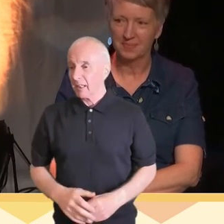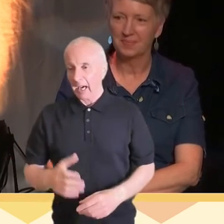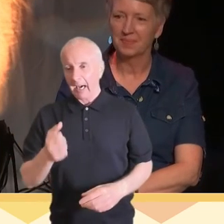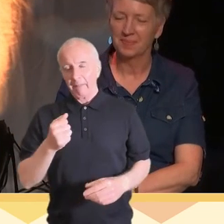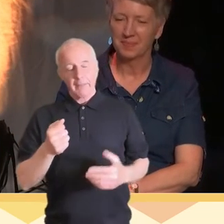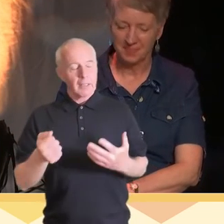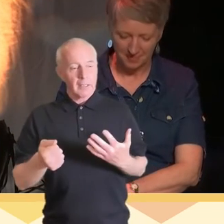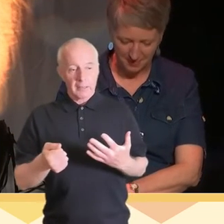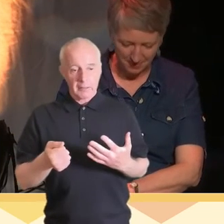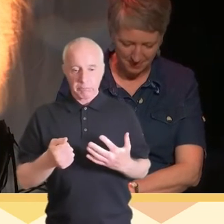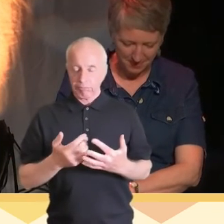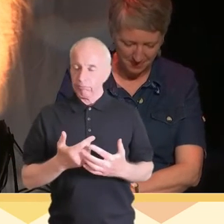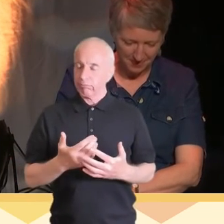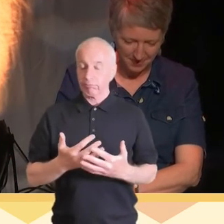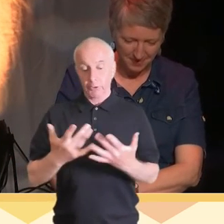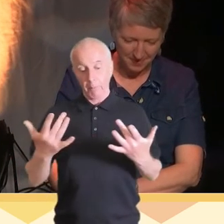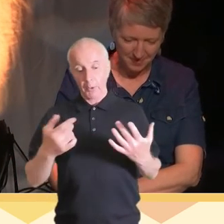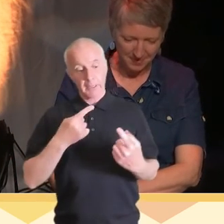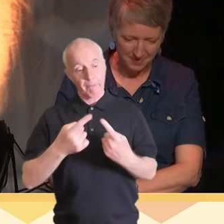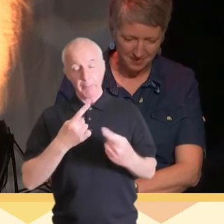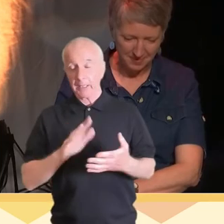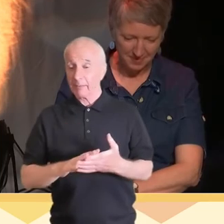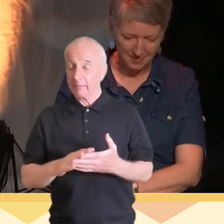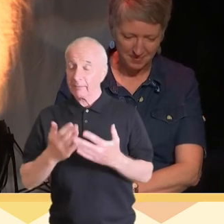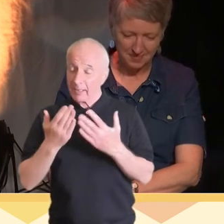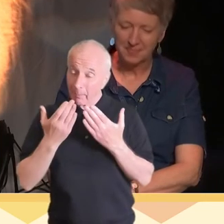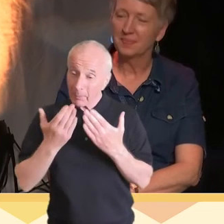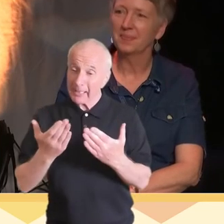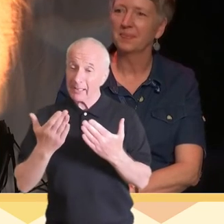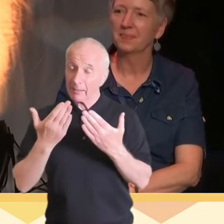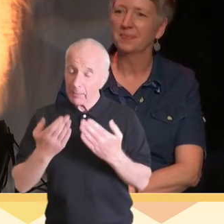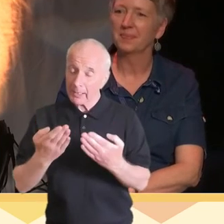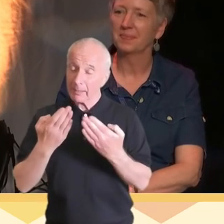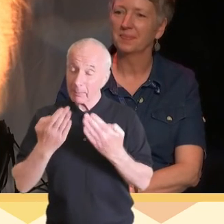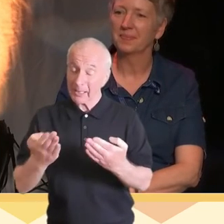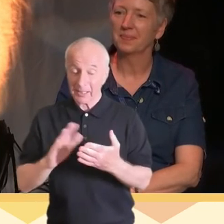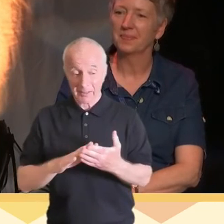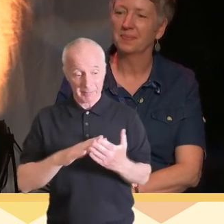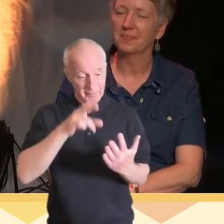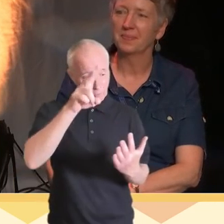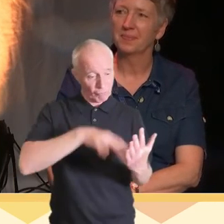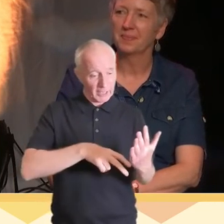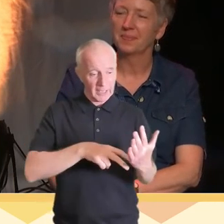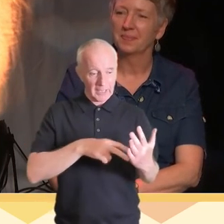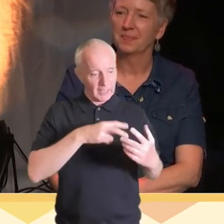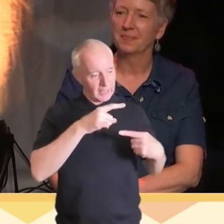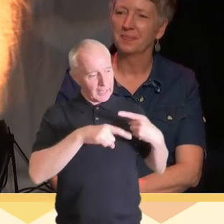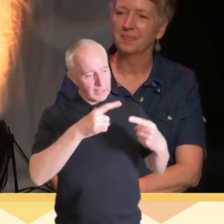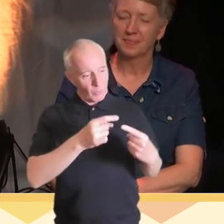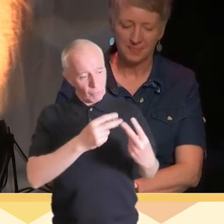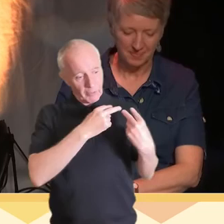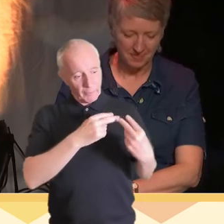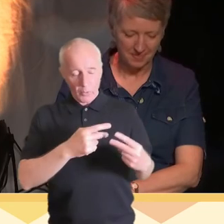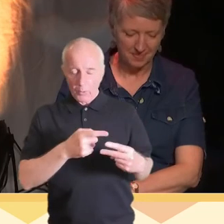already slightly gone over my time, but please, please, please do look at the annual review. The annual review has got so much stuff in it. It's